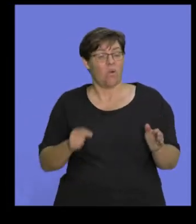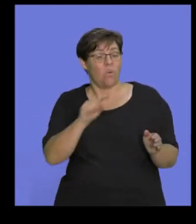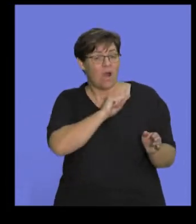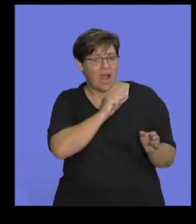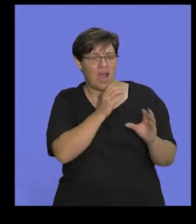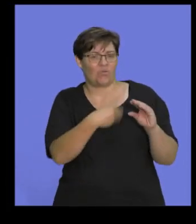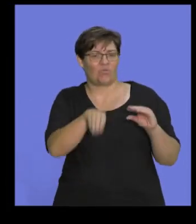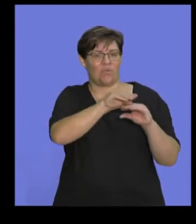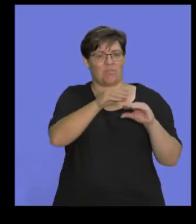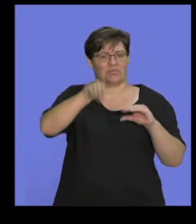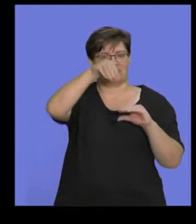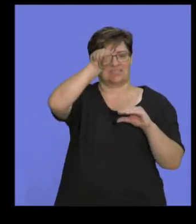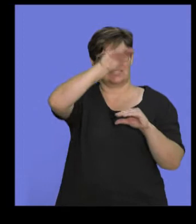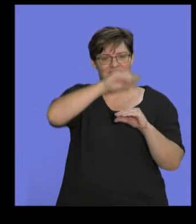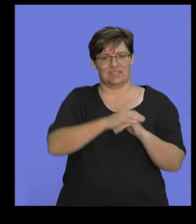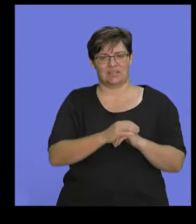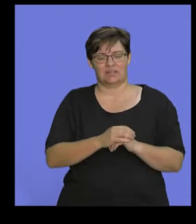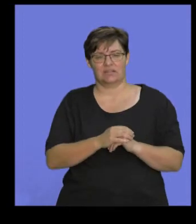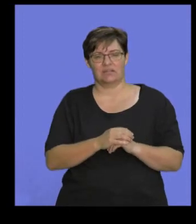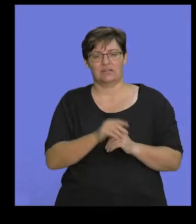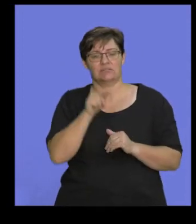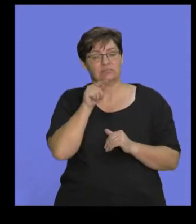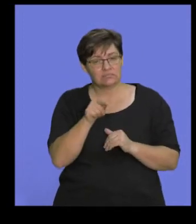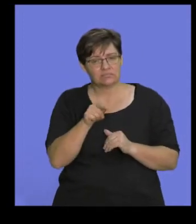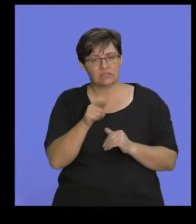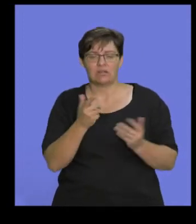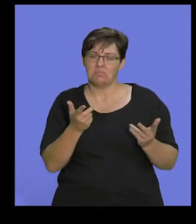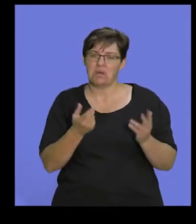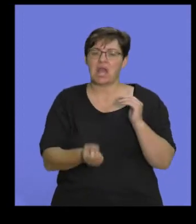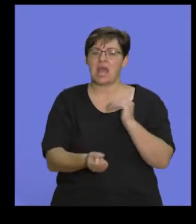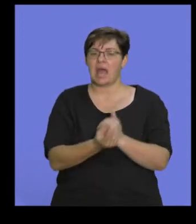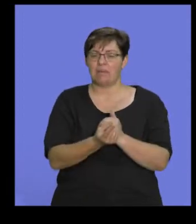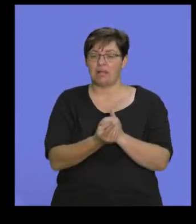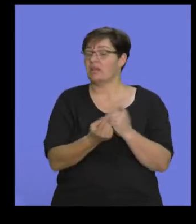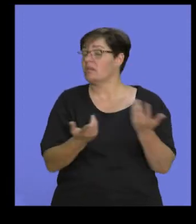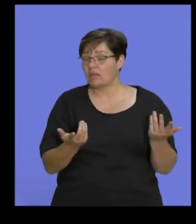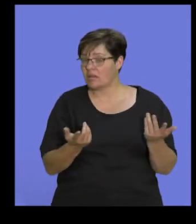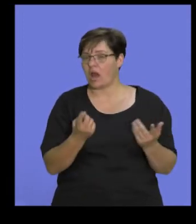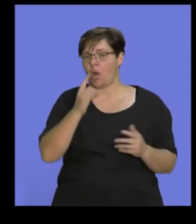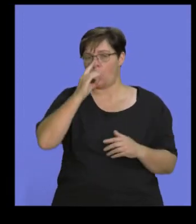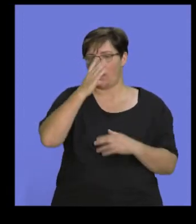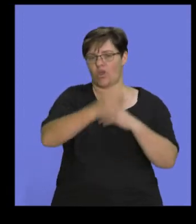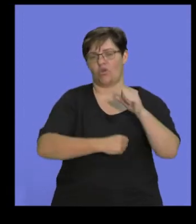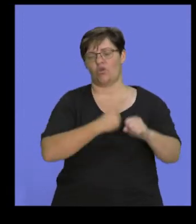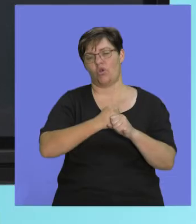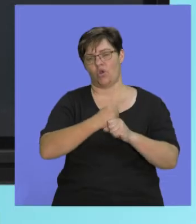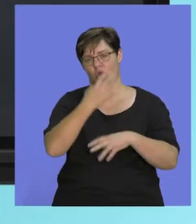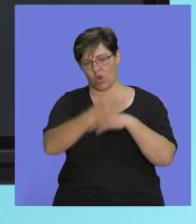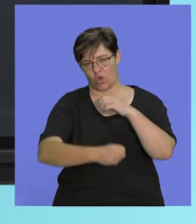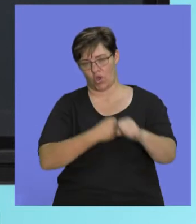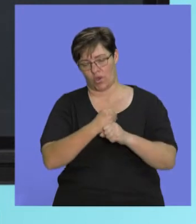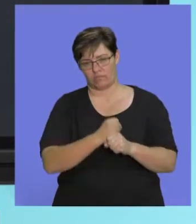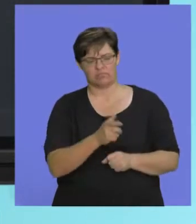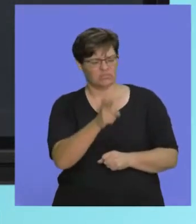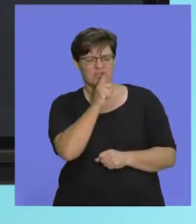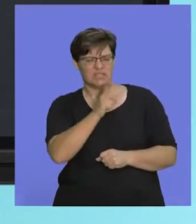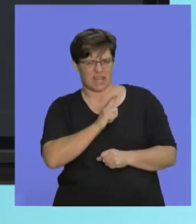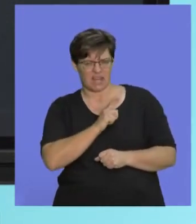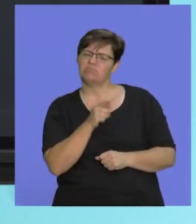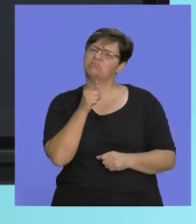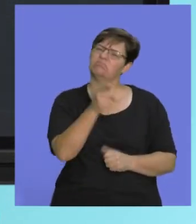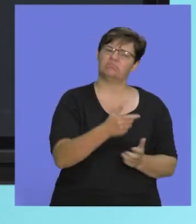compounding, right? And this is always occurring annually. Now, let's understand this. If they say to you, we're